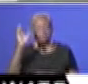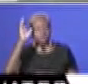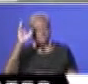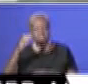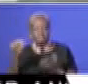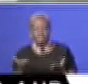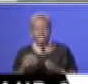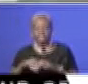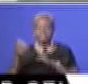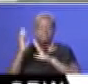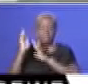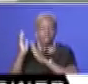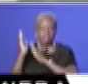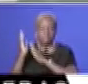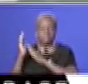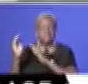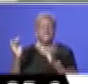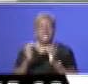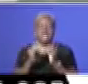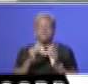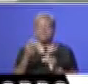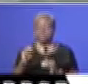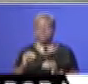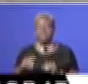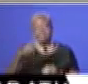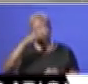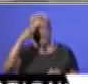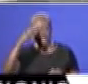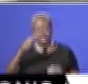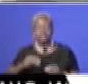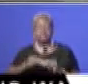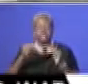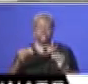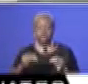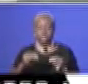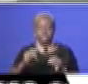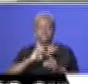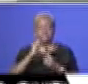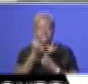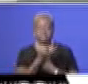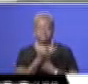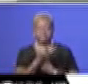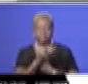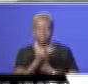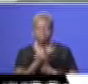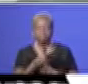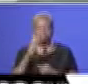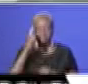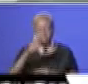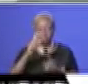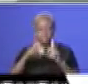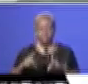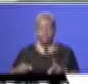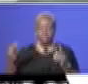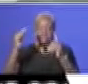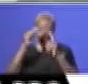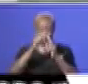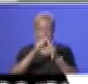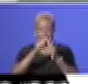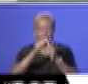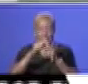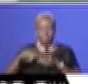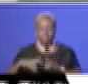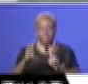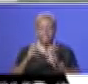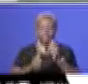in the Bahamas, even though we are a black majority society. If you look at the people who are going to be targeted, the way in which